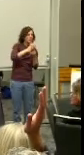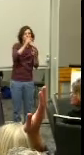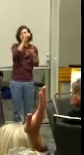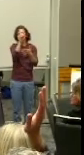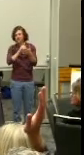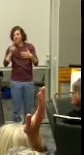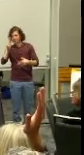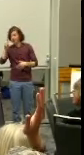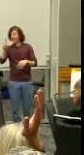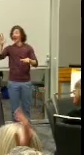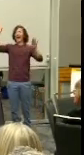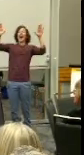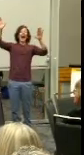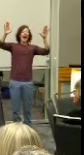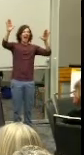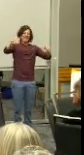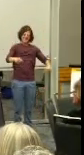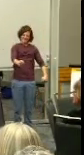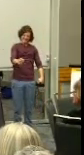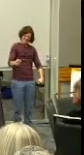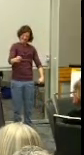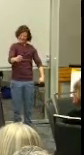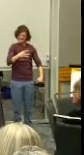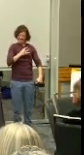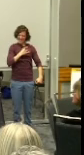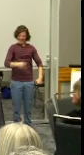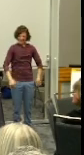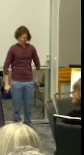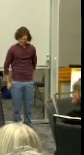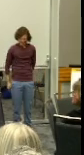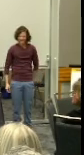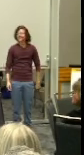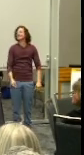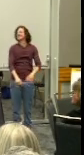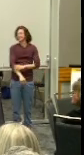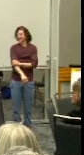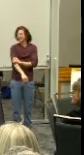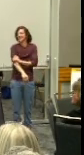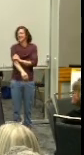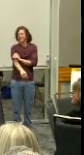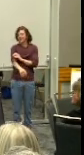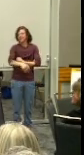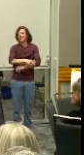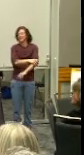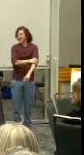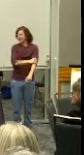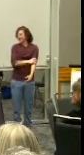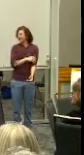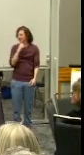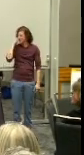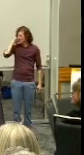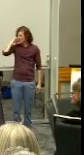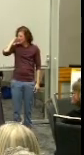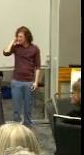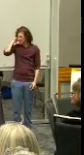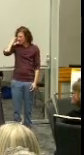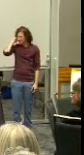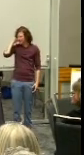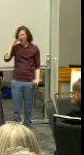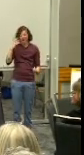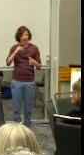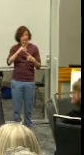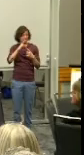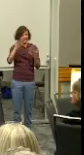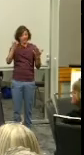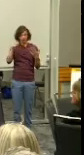design? That's, yay! I like it. And that has been something that, especially in this area, has